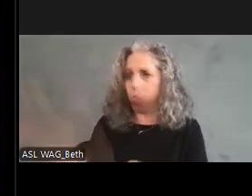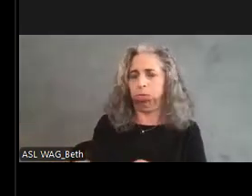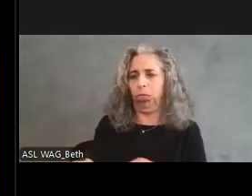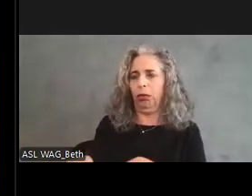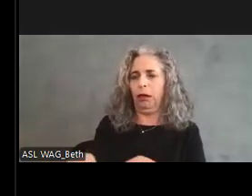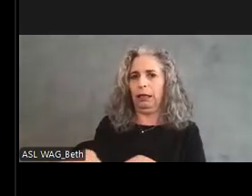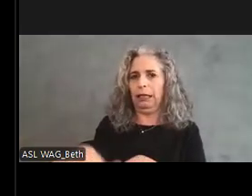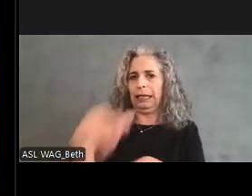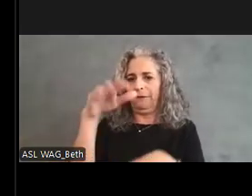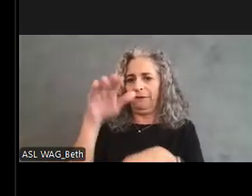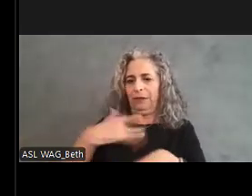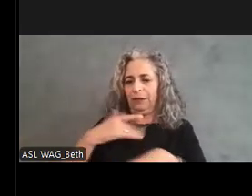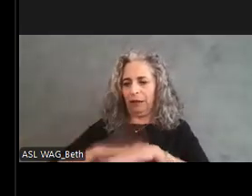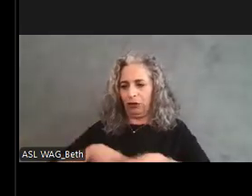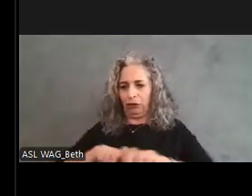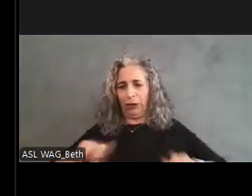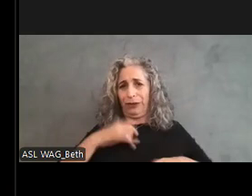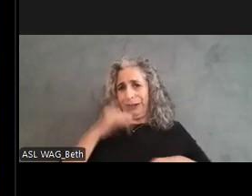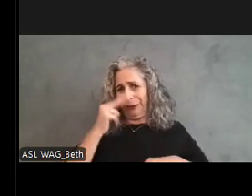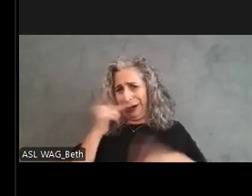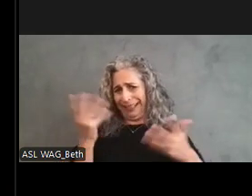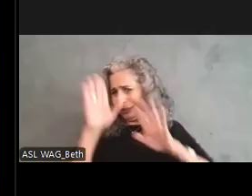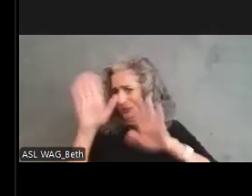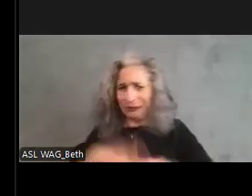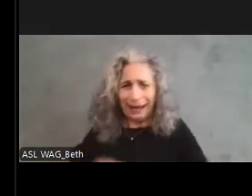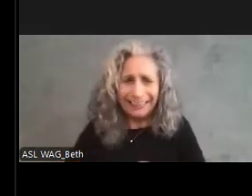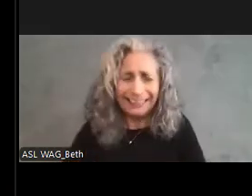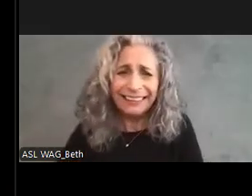the game, which is pretty funny and it's pretty great.